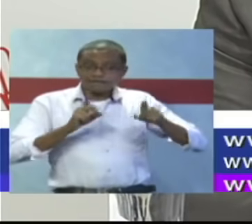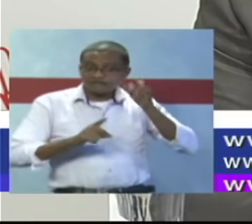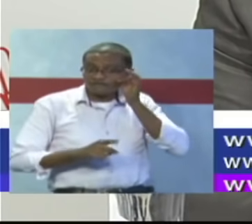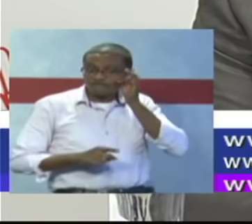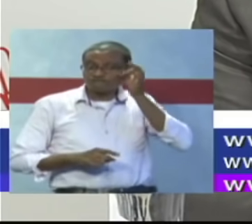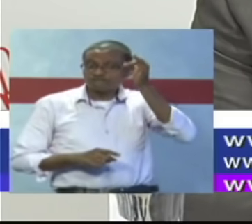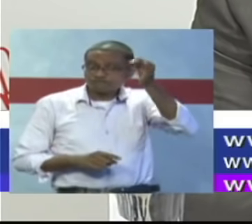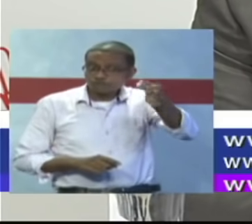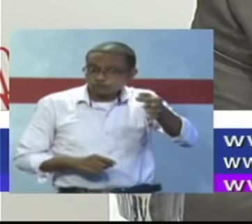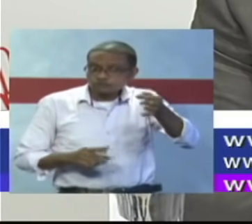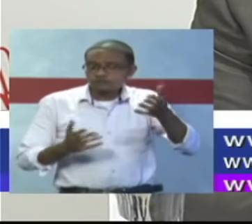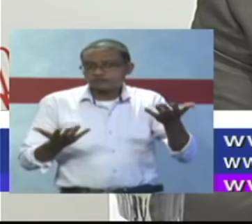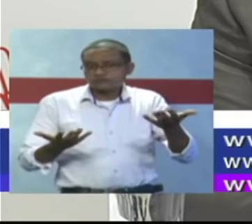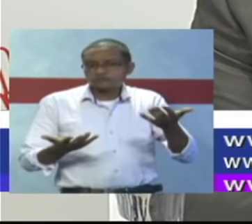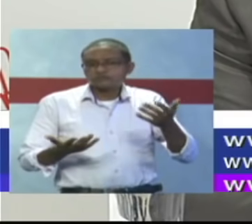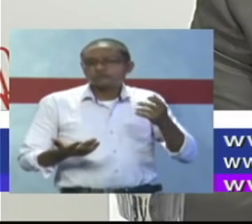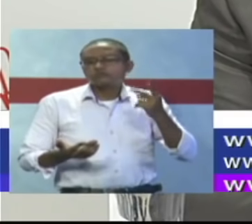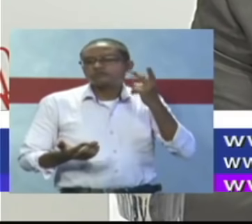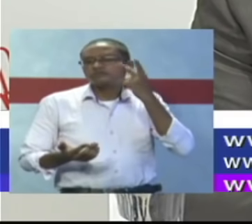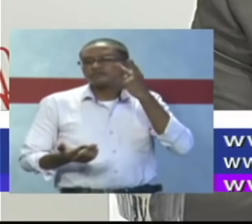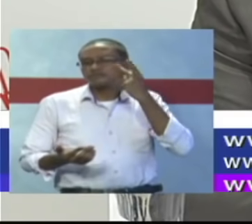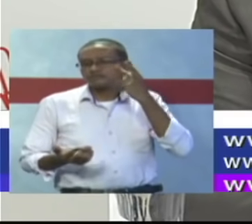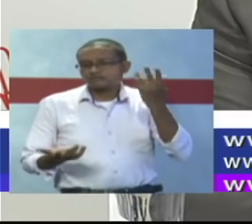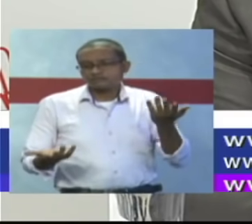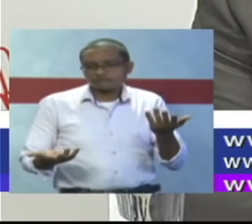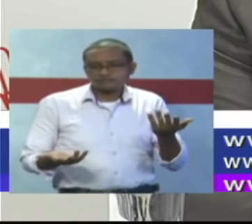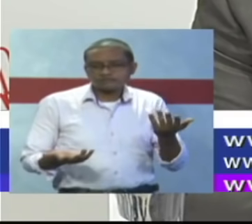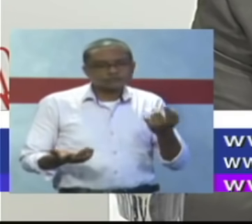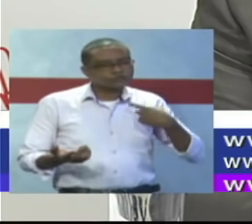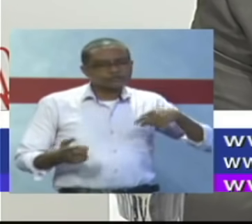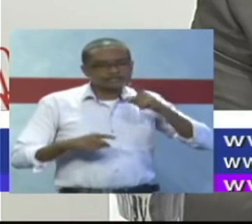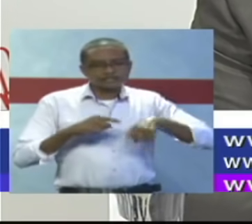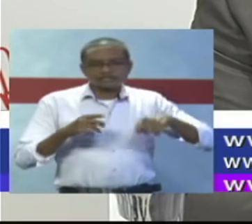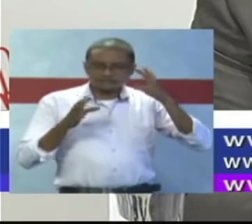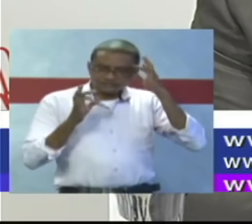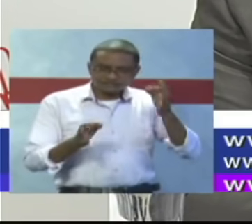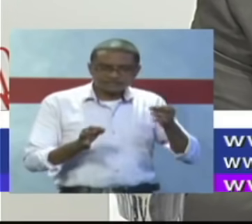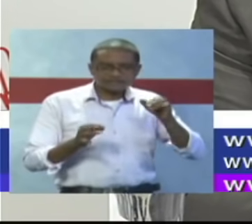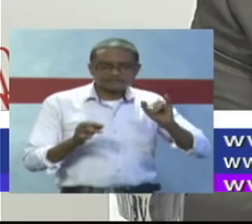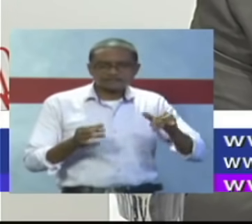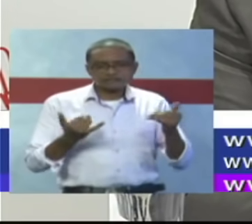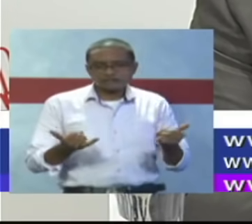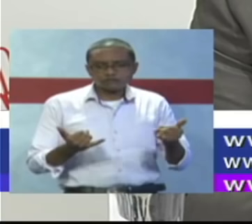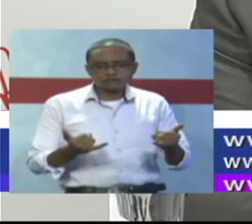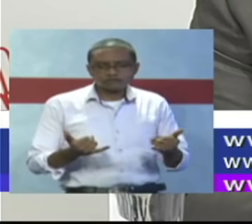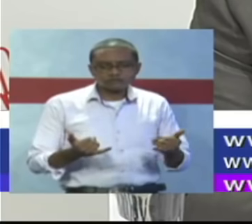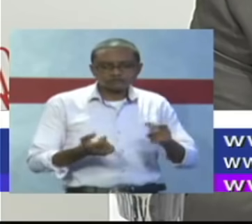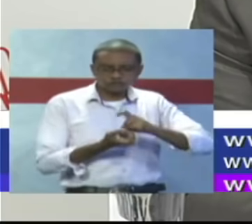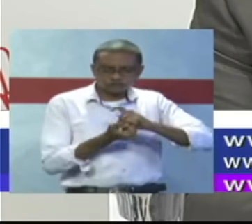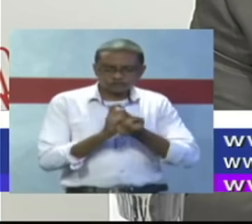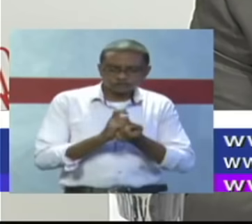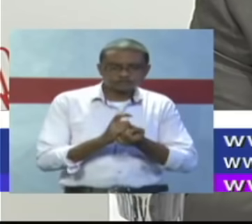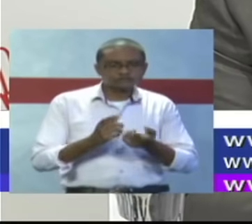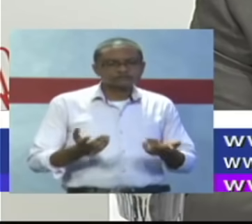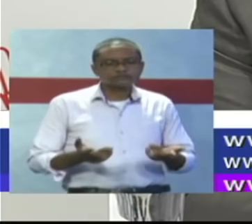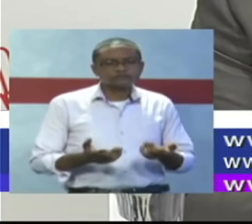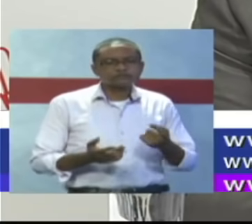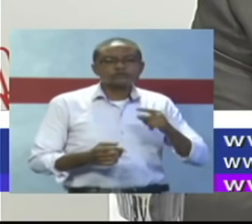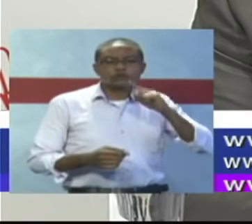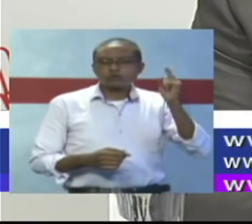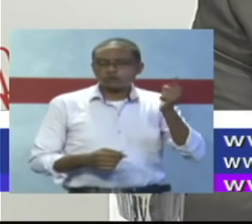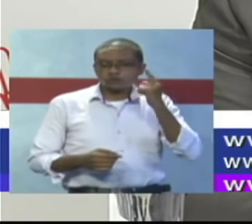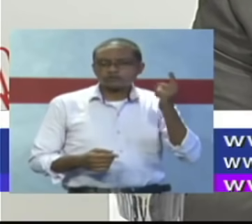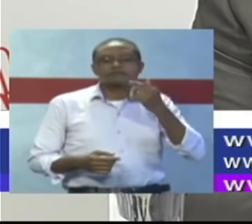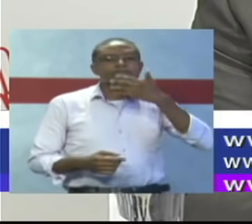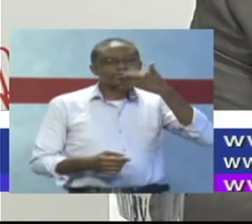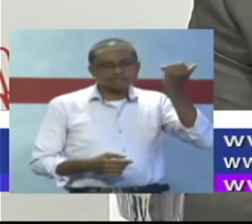to be based on a number of things. So we can't make a determination of that right now, but it is always best